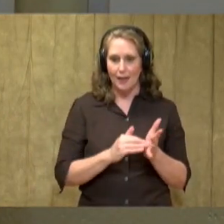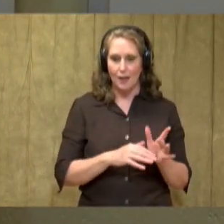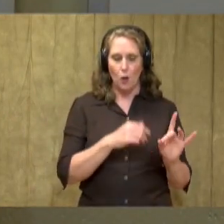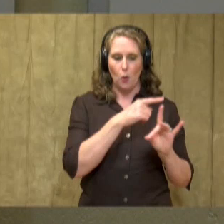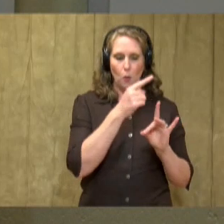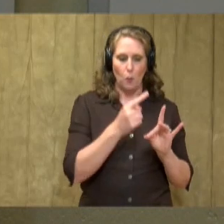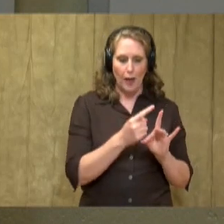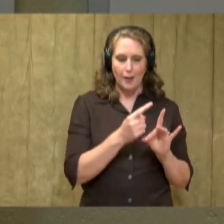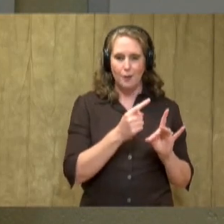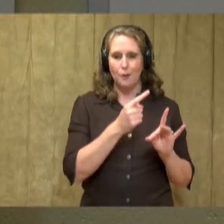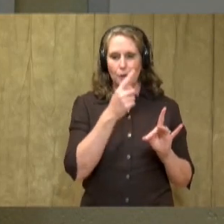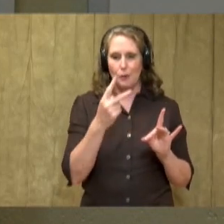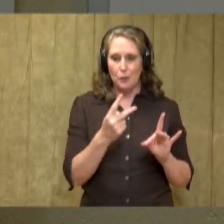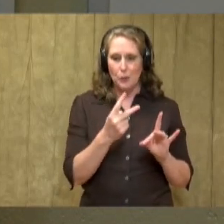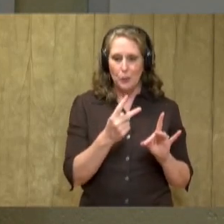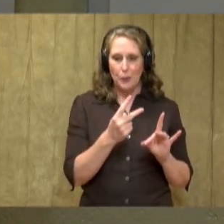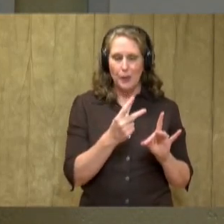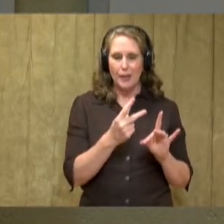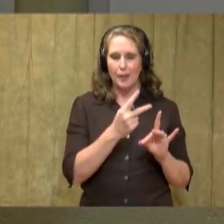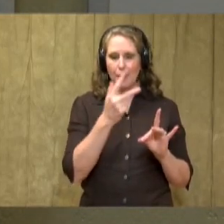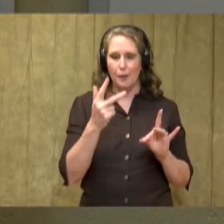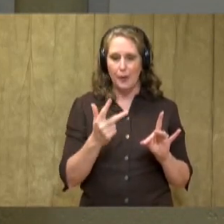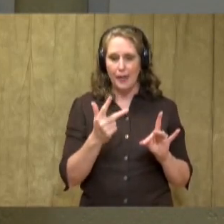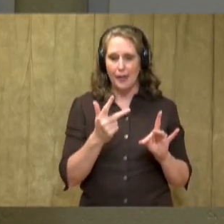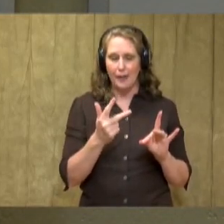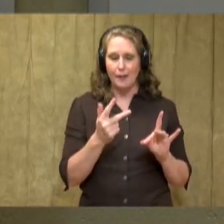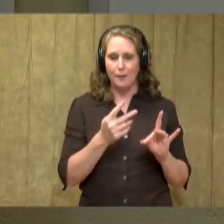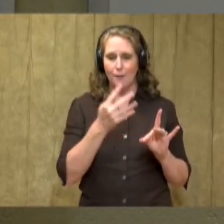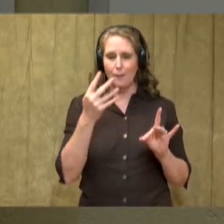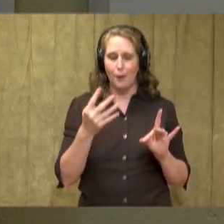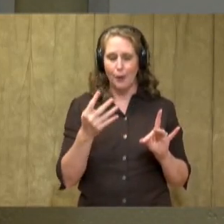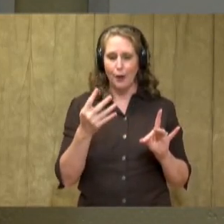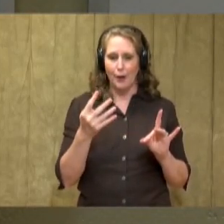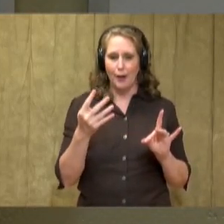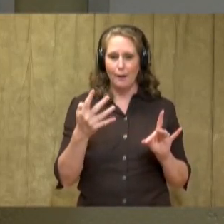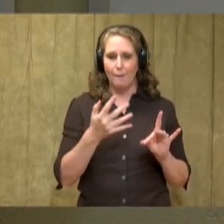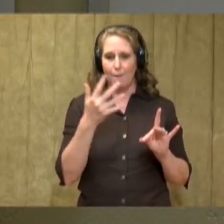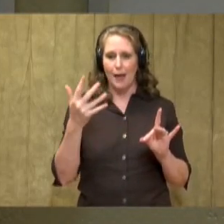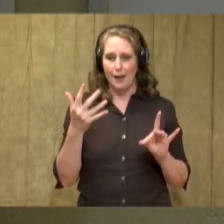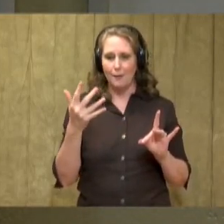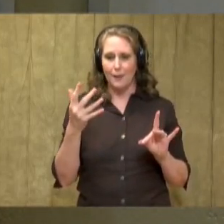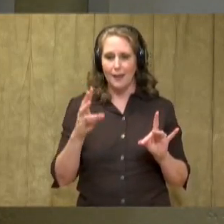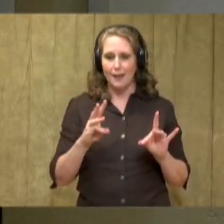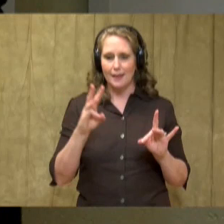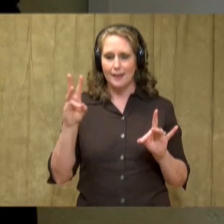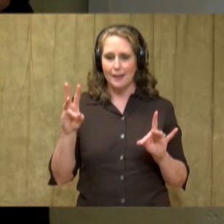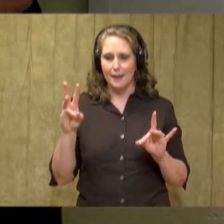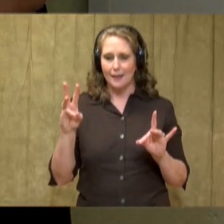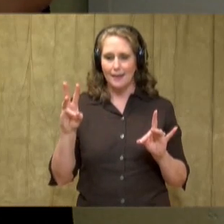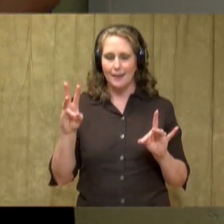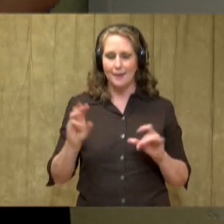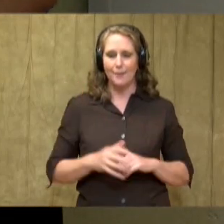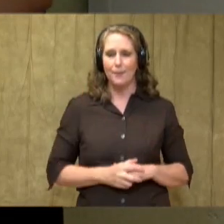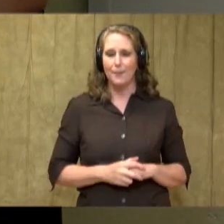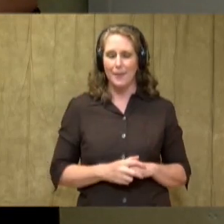1, 2, 3, 4, 5, 6. So that